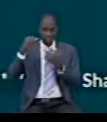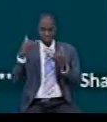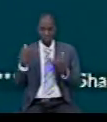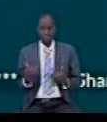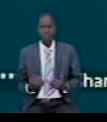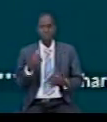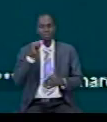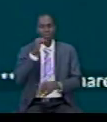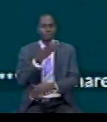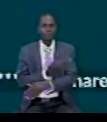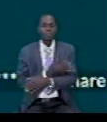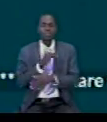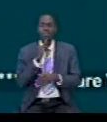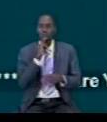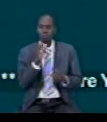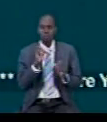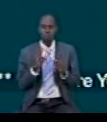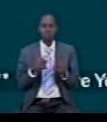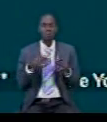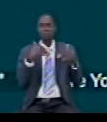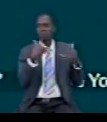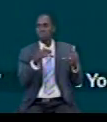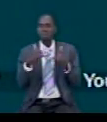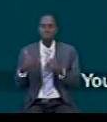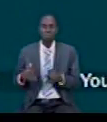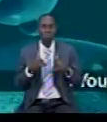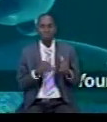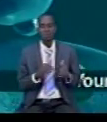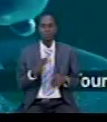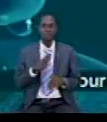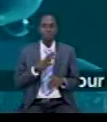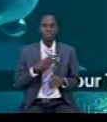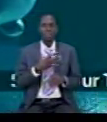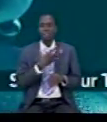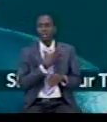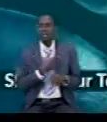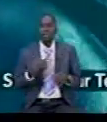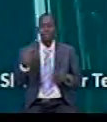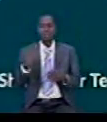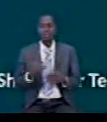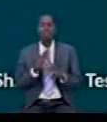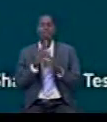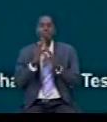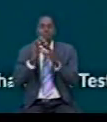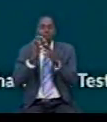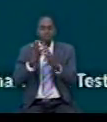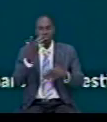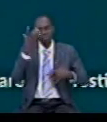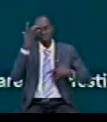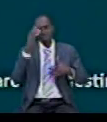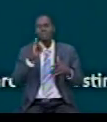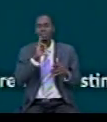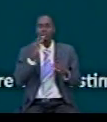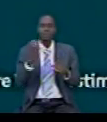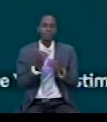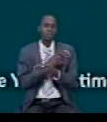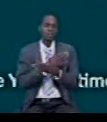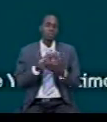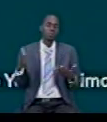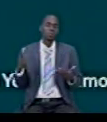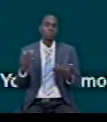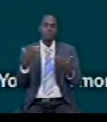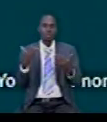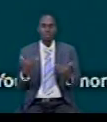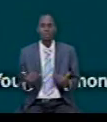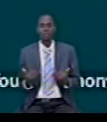well, playing around with her mates, and the vomiting sickness is gone and gone. We now take you